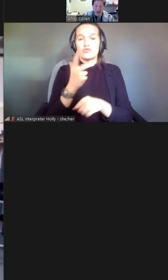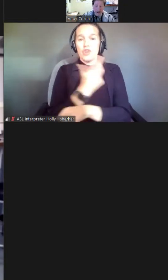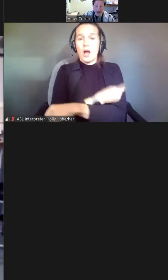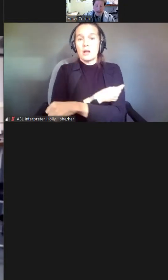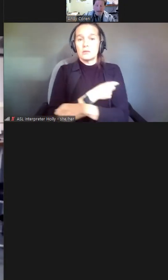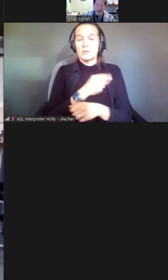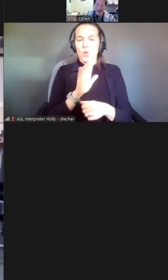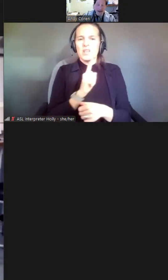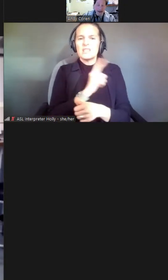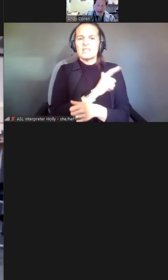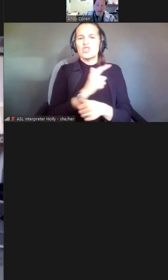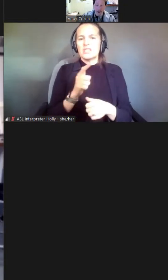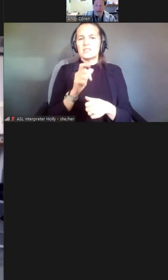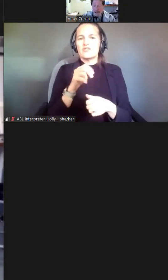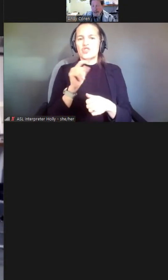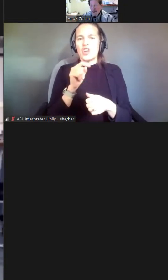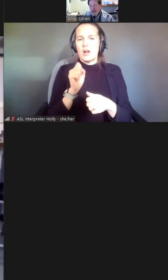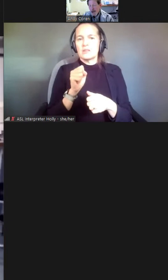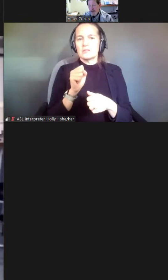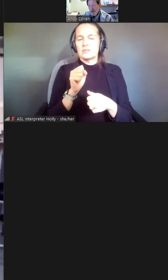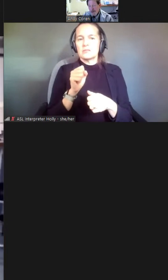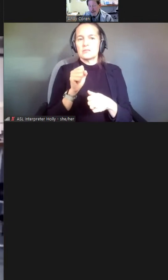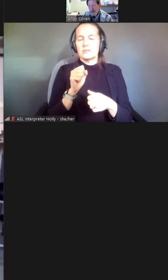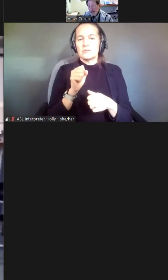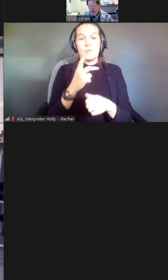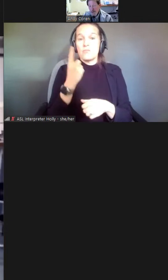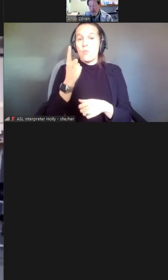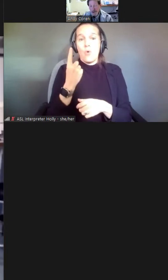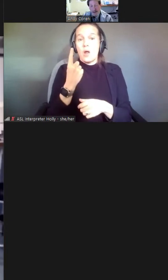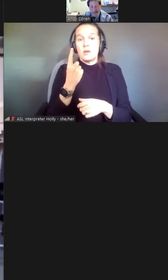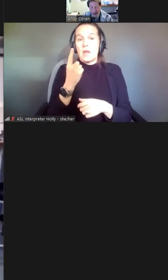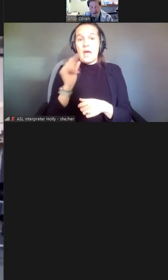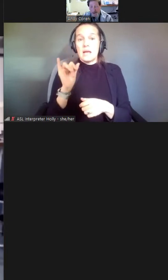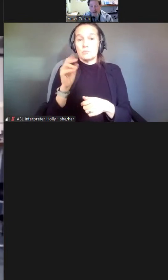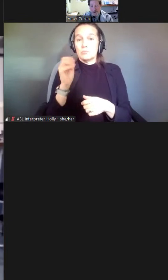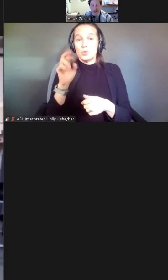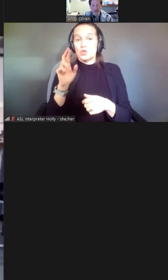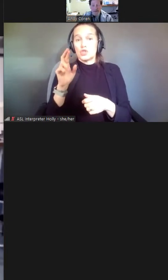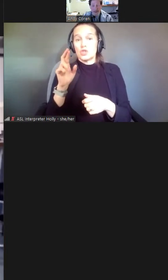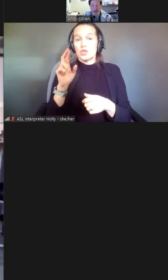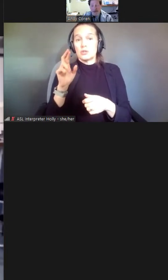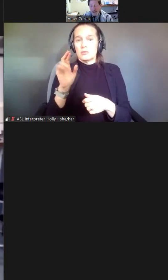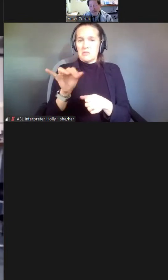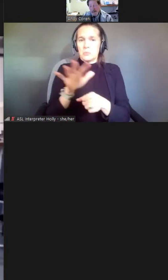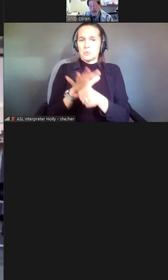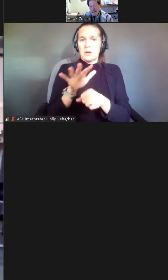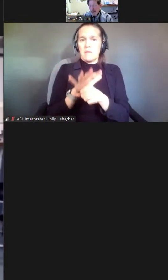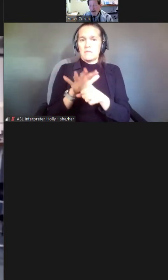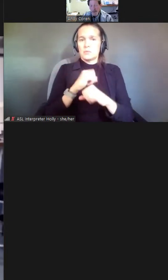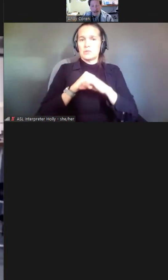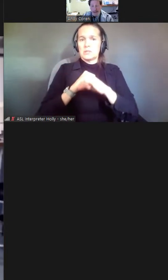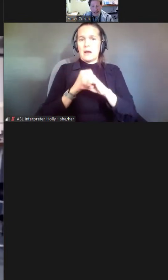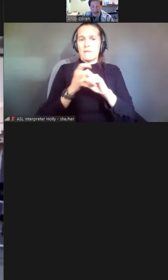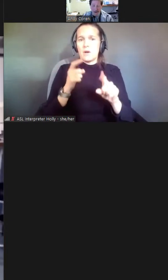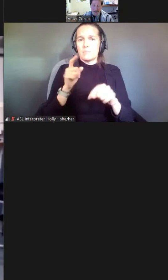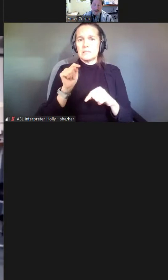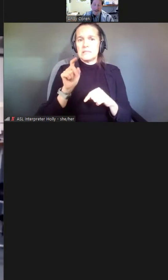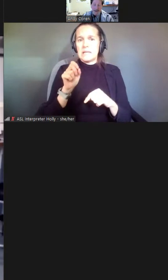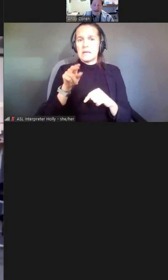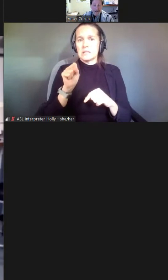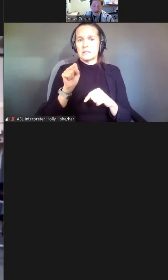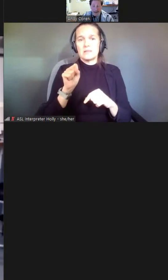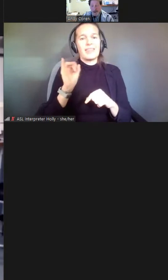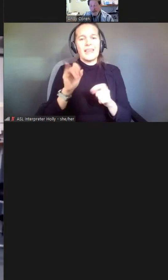shots when you were a child, and one tetanus shot was as a booster sometime was enough to protect you against tetanus. Well, that